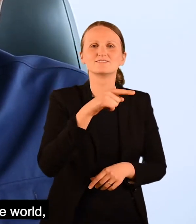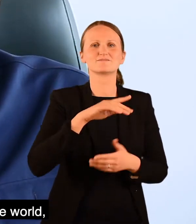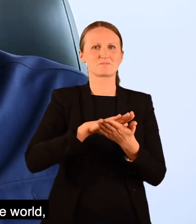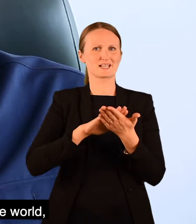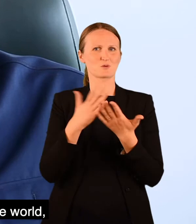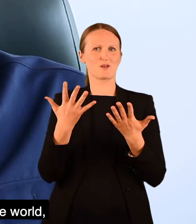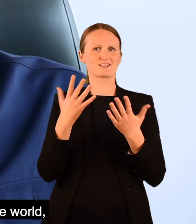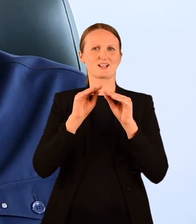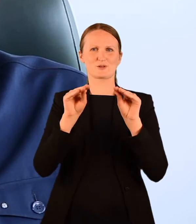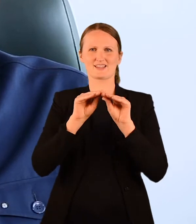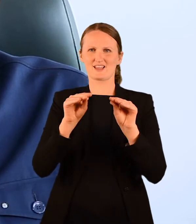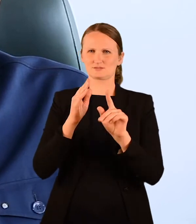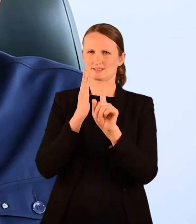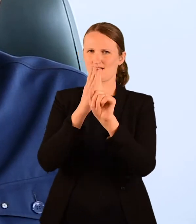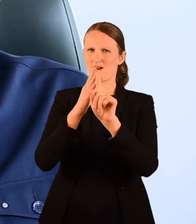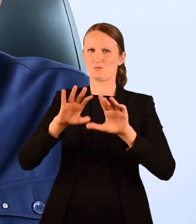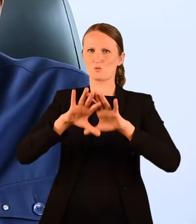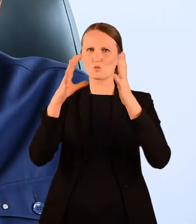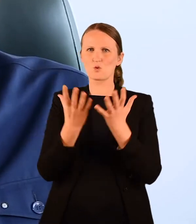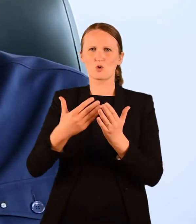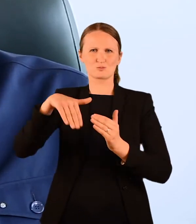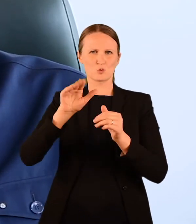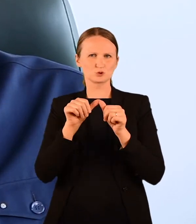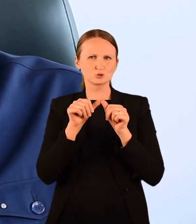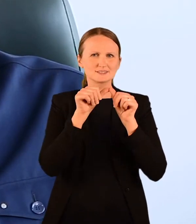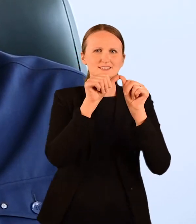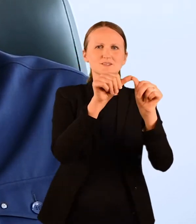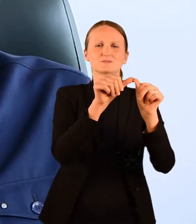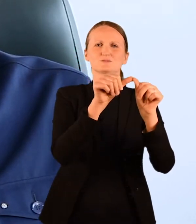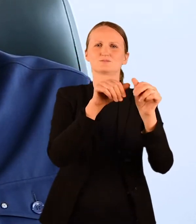stable, un monde plus prospère,